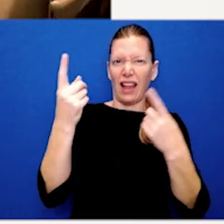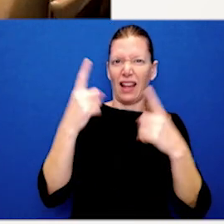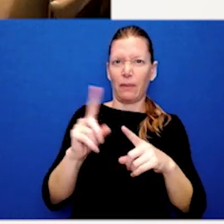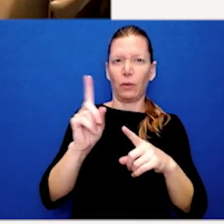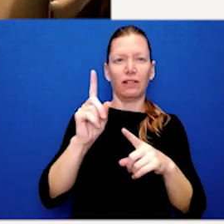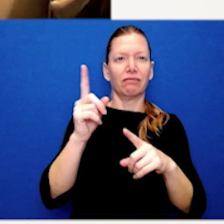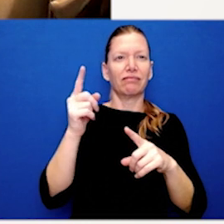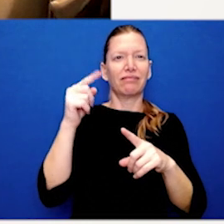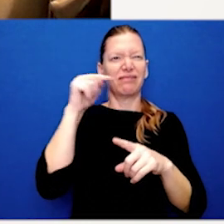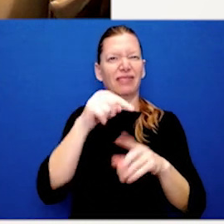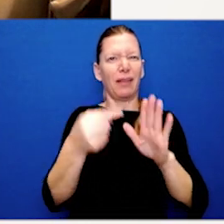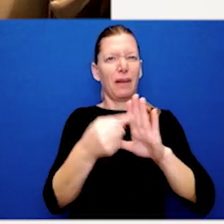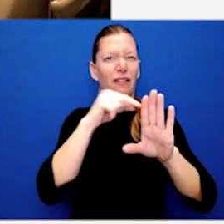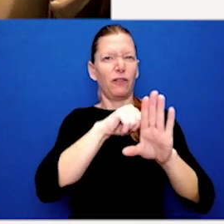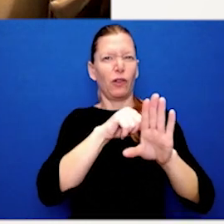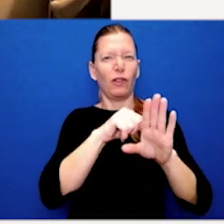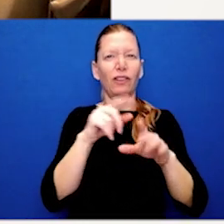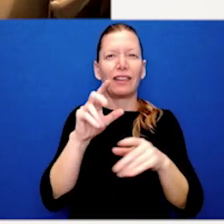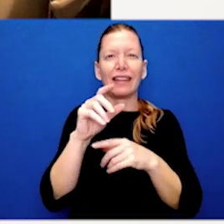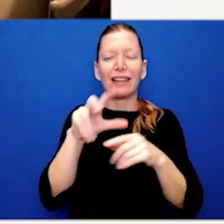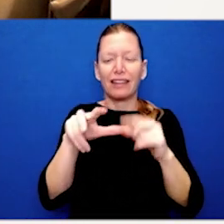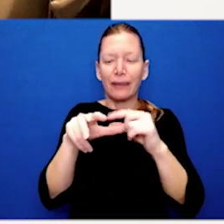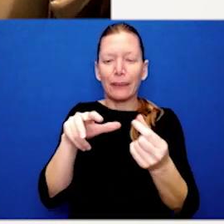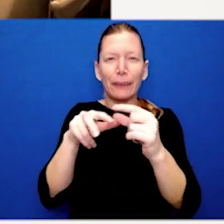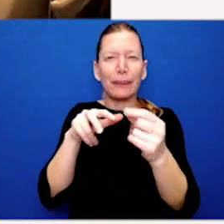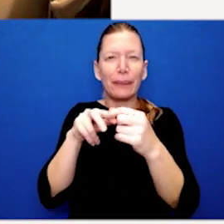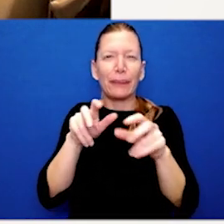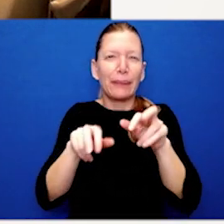happens into metaphor. It's with those needle toes.